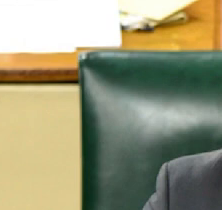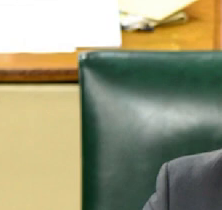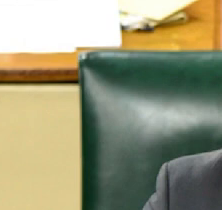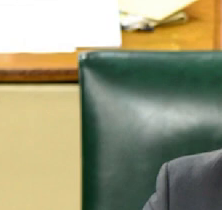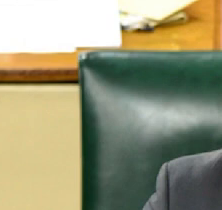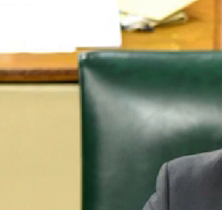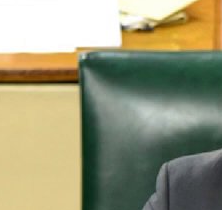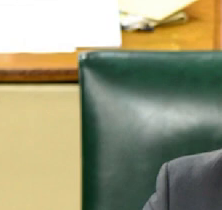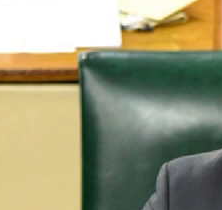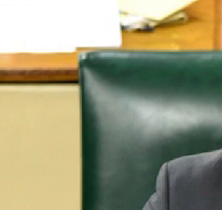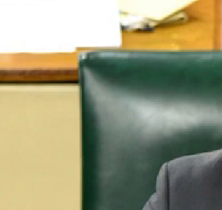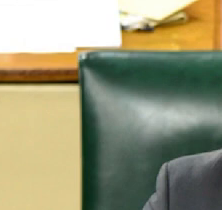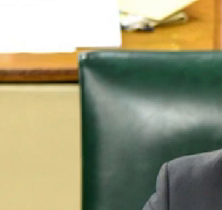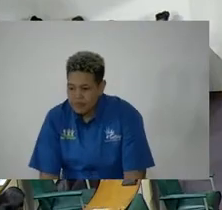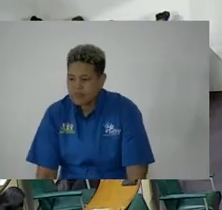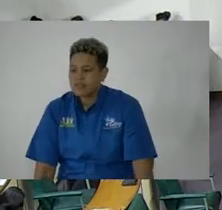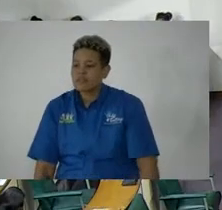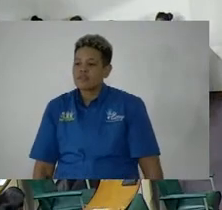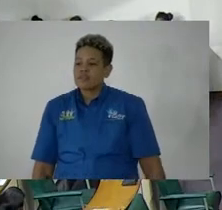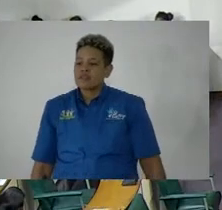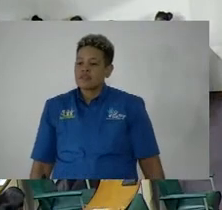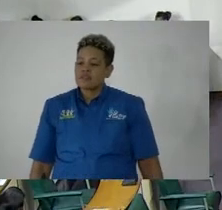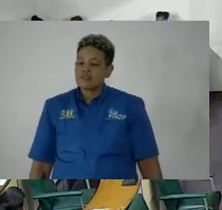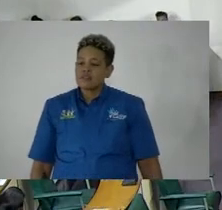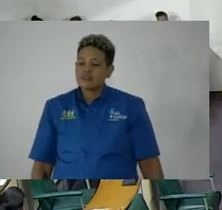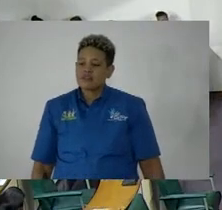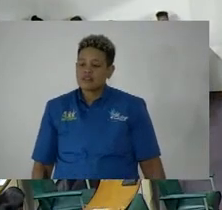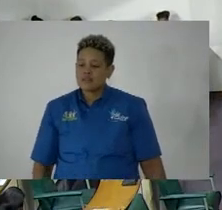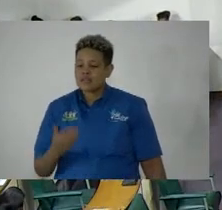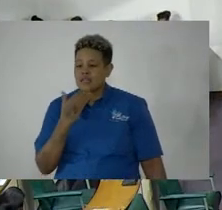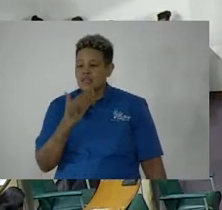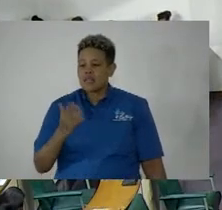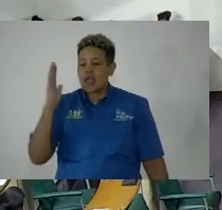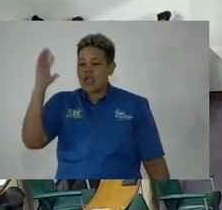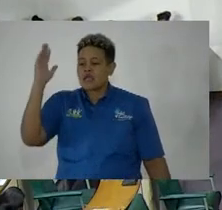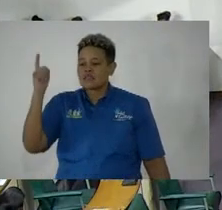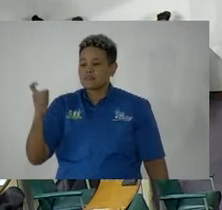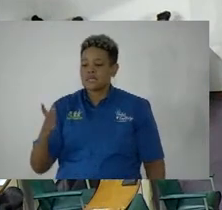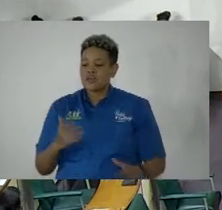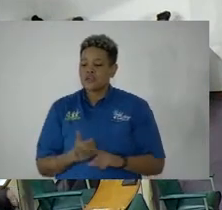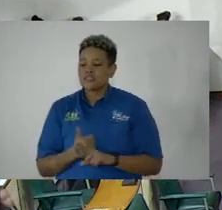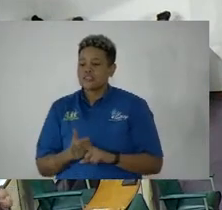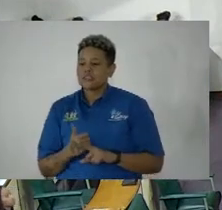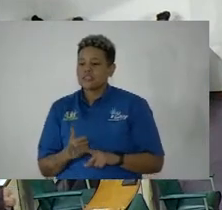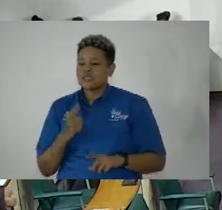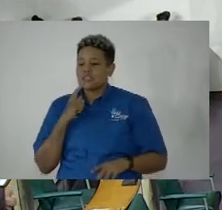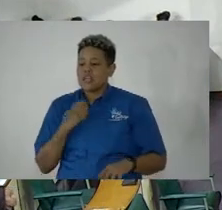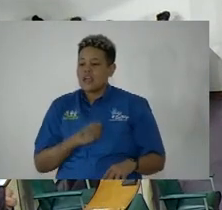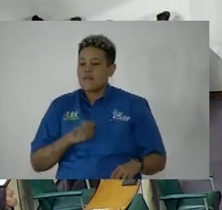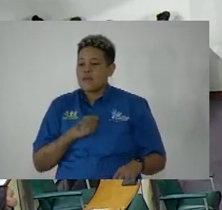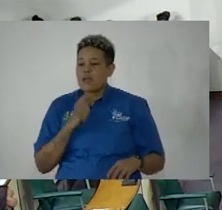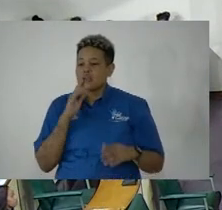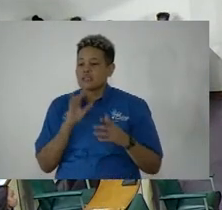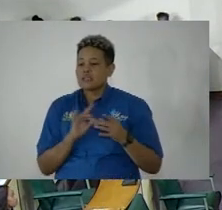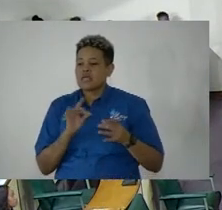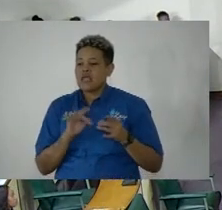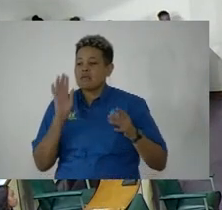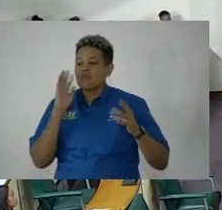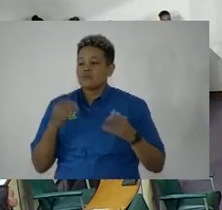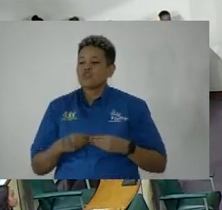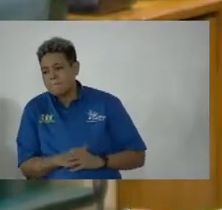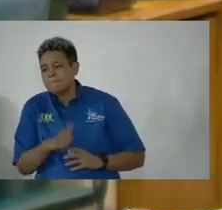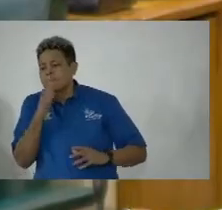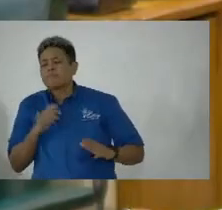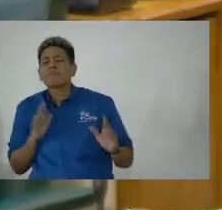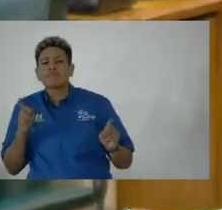million allocation in March of this year. Portfolio Minister Floyd Green made the announcement during a statement to the House of Representatives on